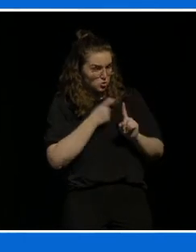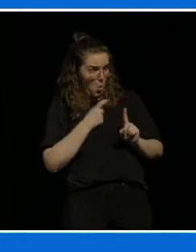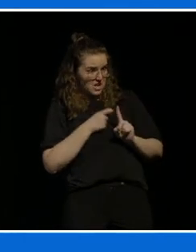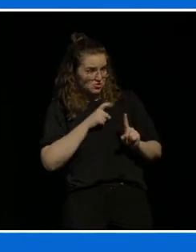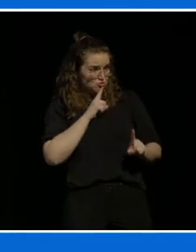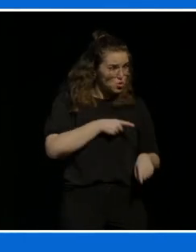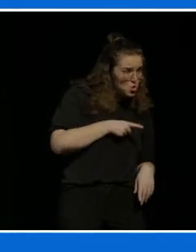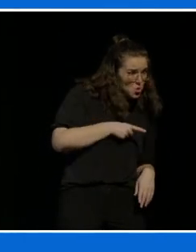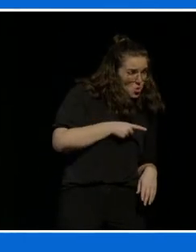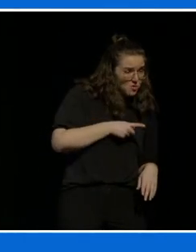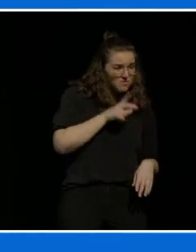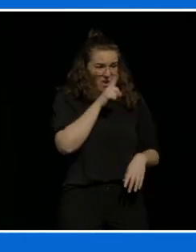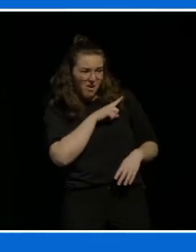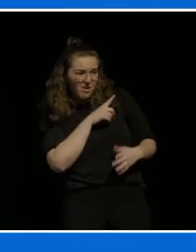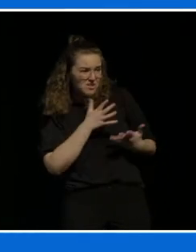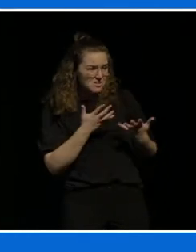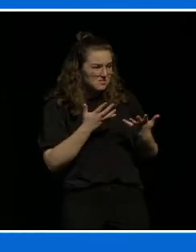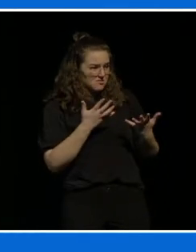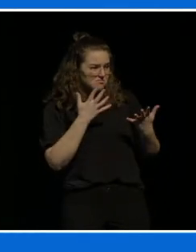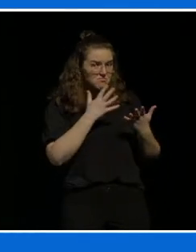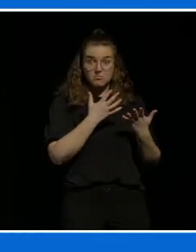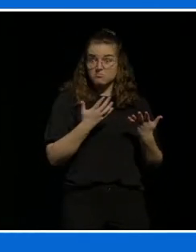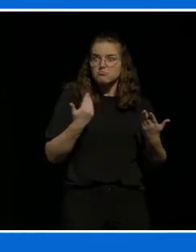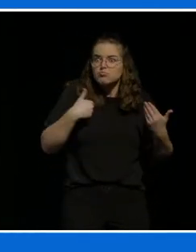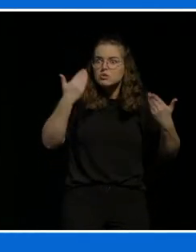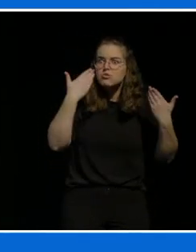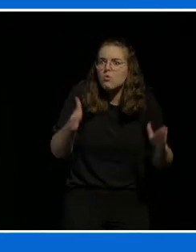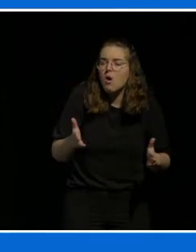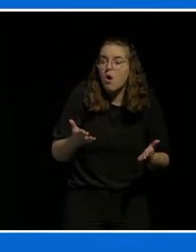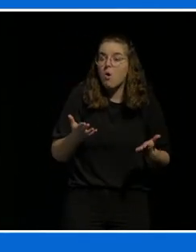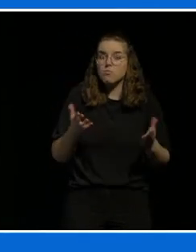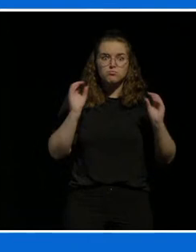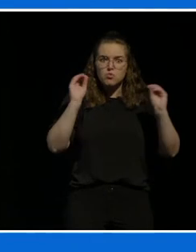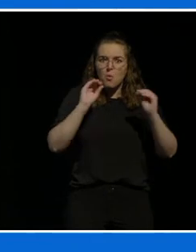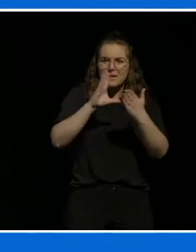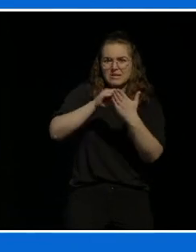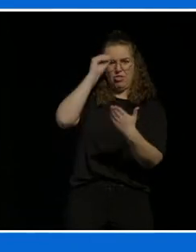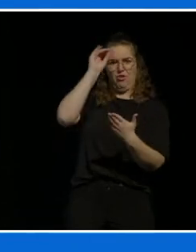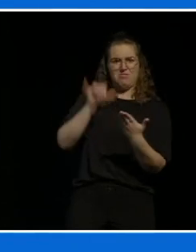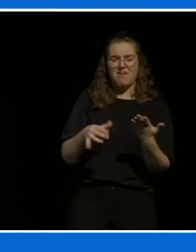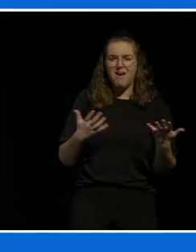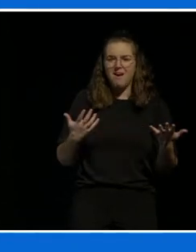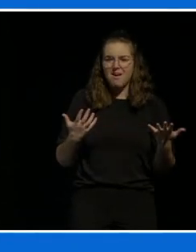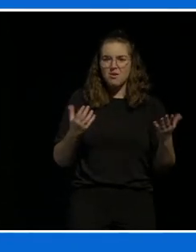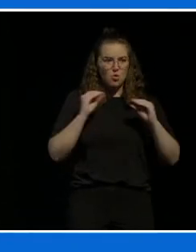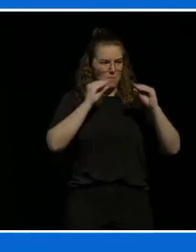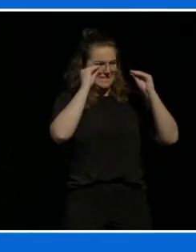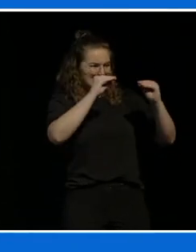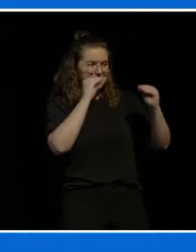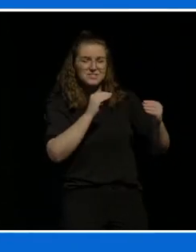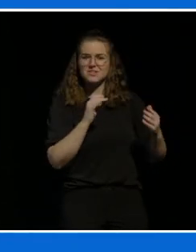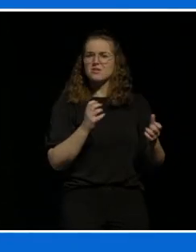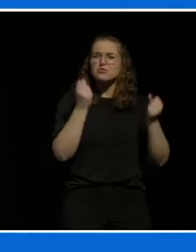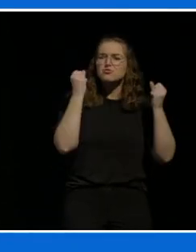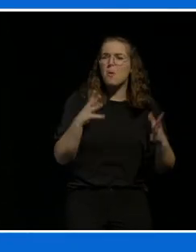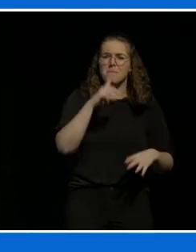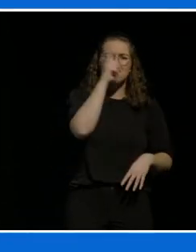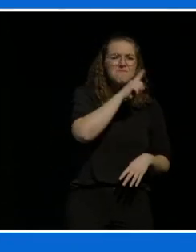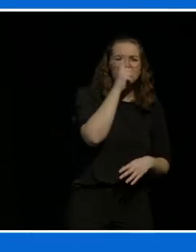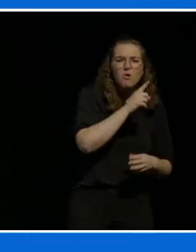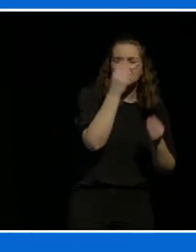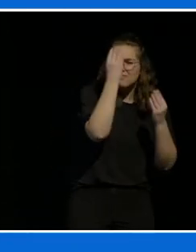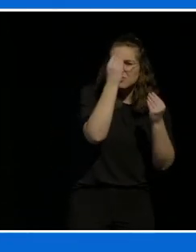false. It's something that we learn on our own, but if you don't have anyone to guide you, you can learn the wrong things. There's misinformation out there. There's disinformation out